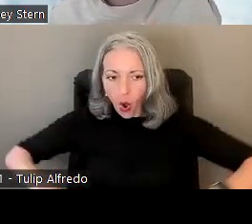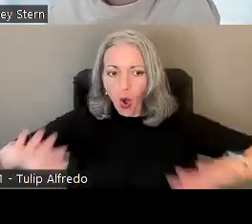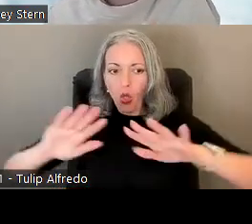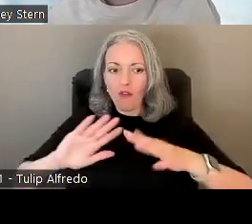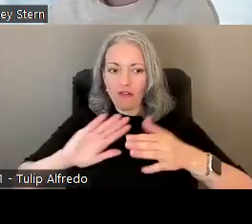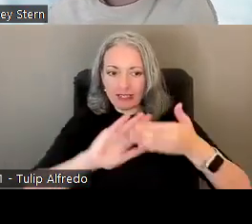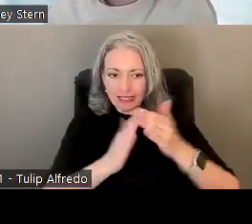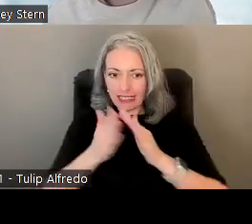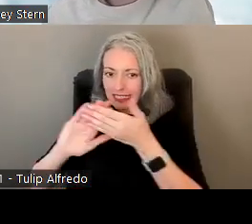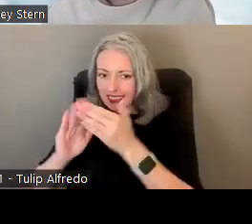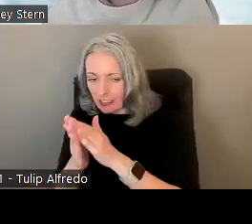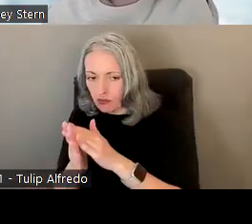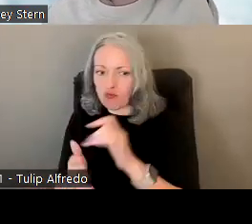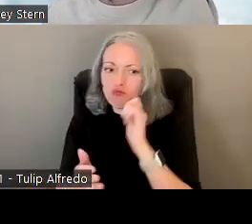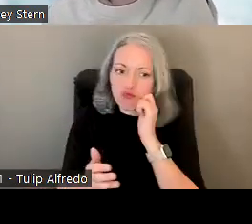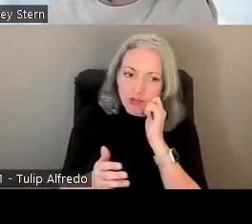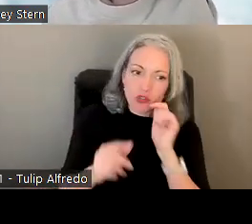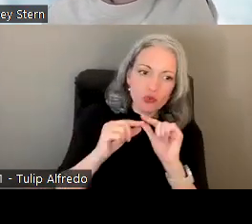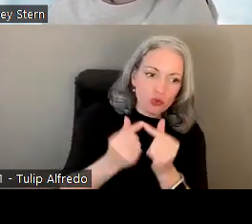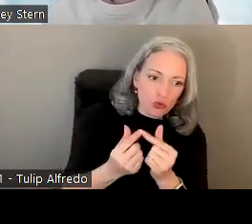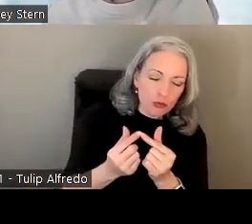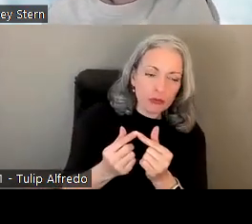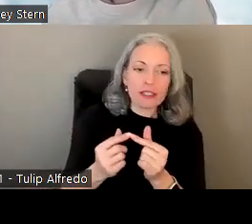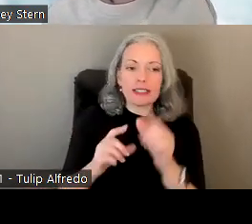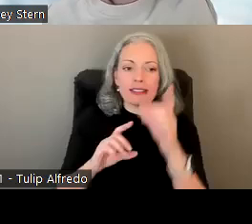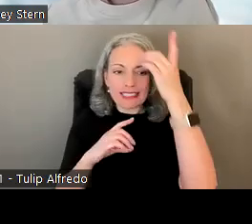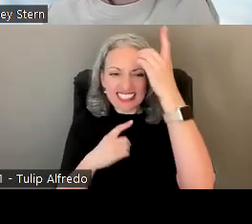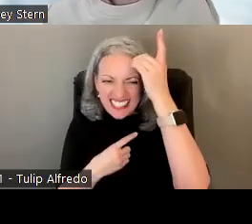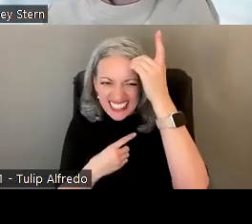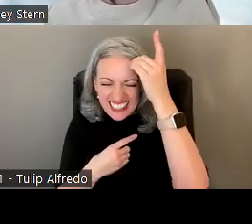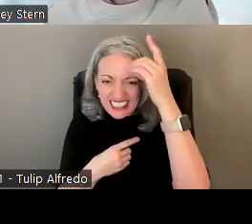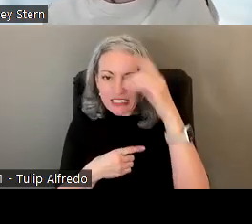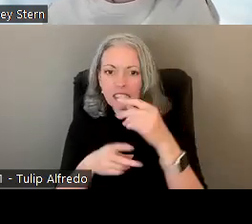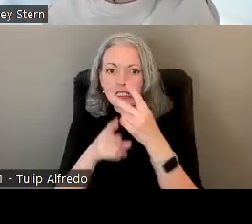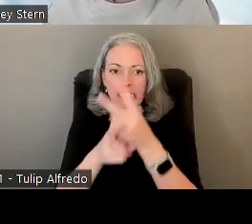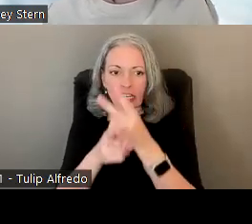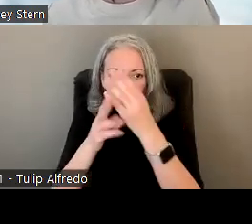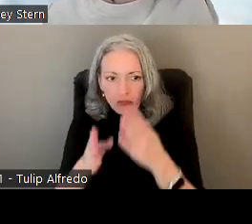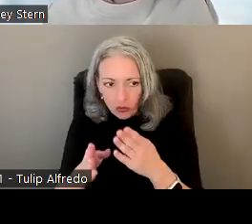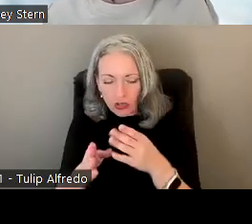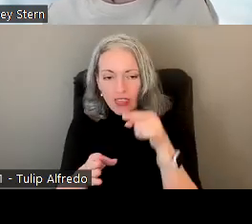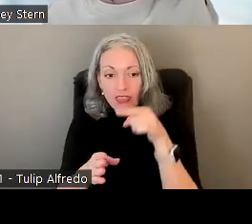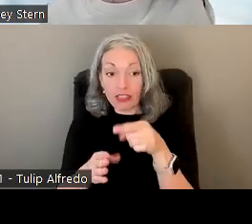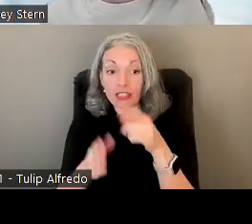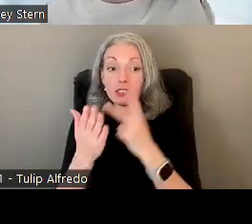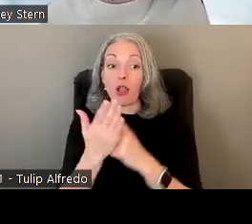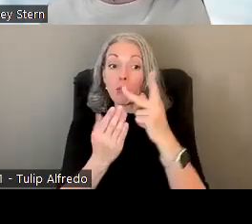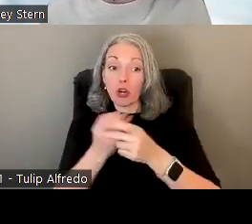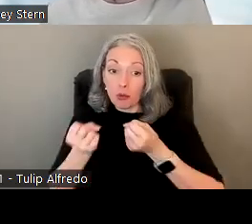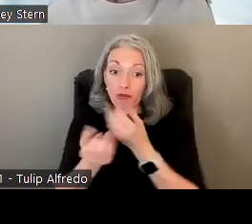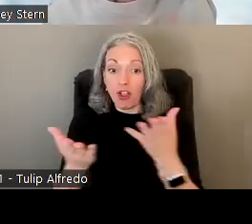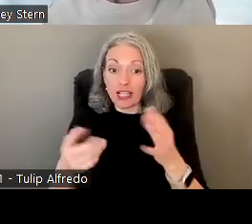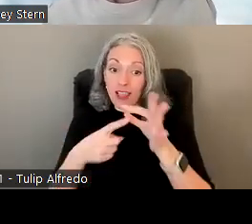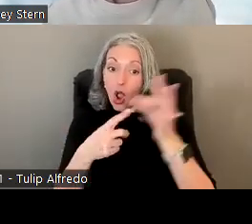region, racial ethnic group, stage of disease, length of time of being a caregiver. Therefore, this program provides training